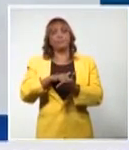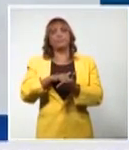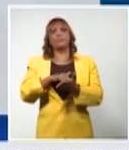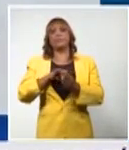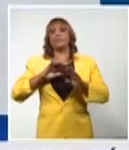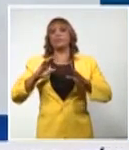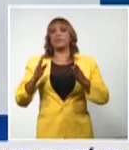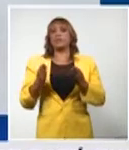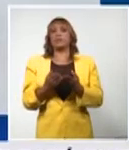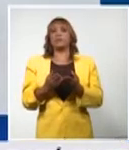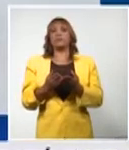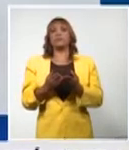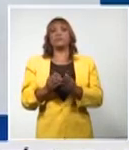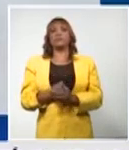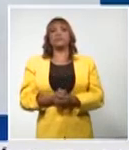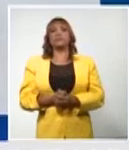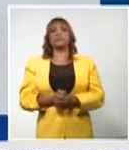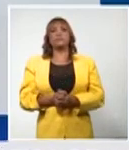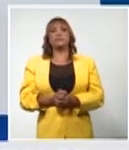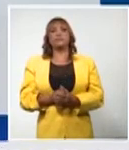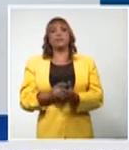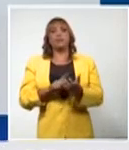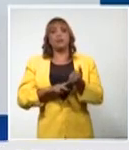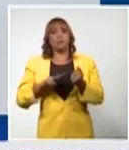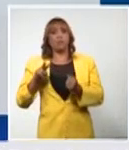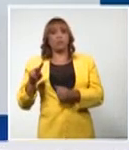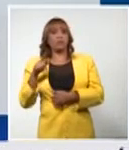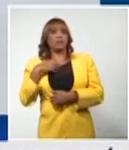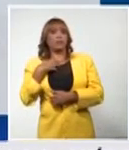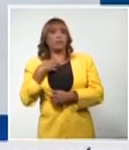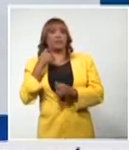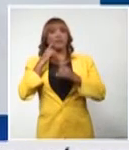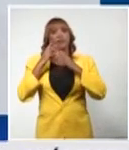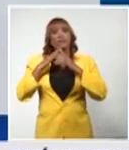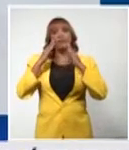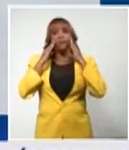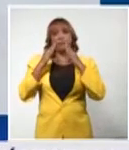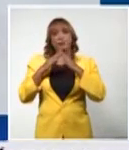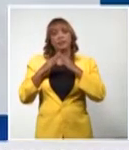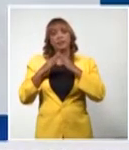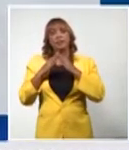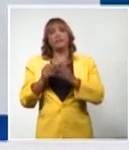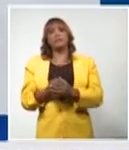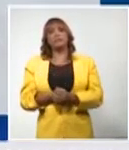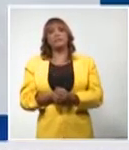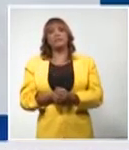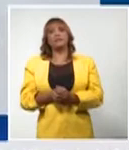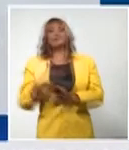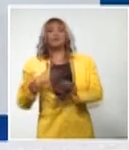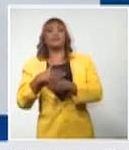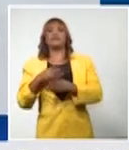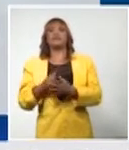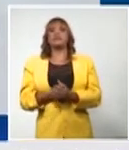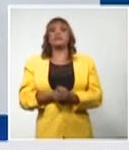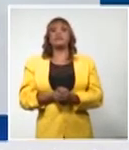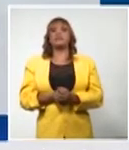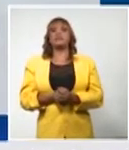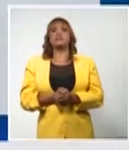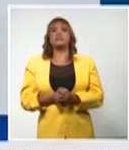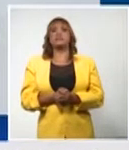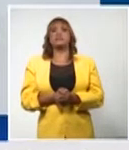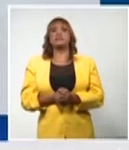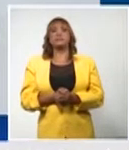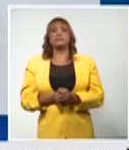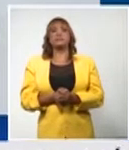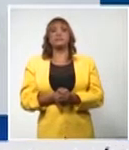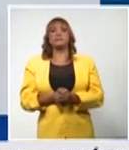the municipalities of Pinar del Rio, Guanes, Minas de Matahambre, and San